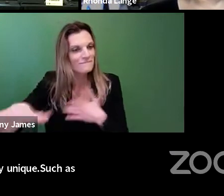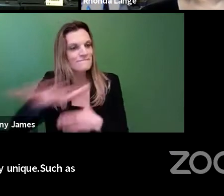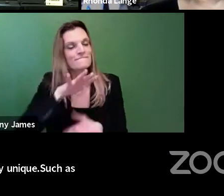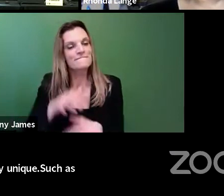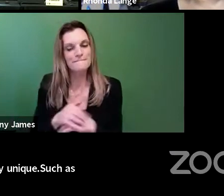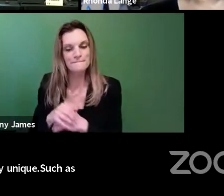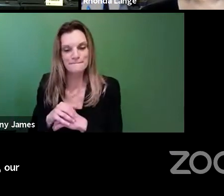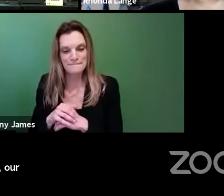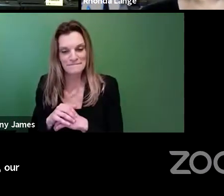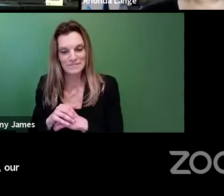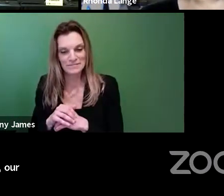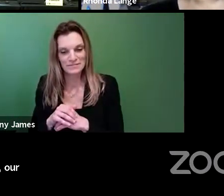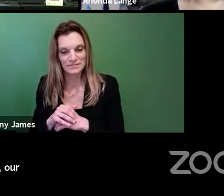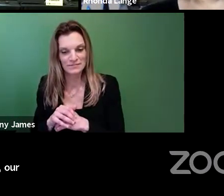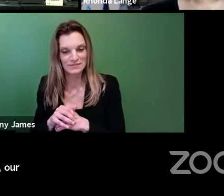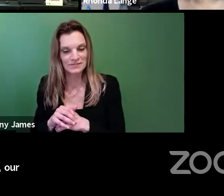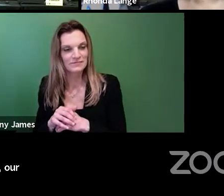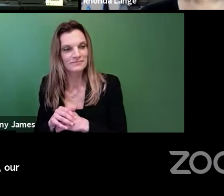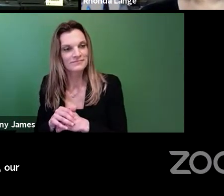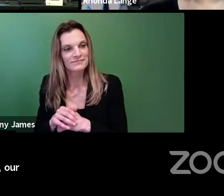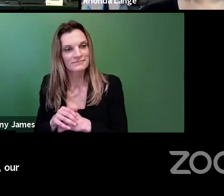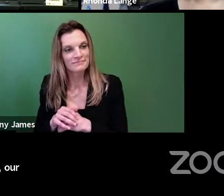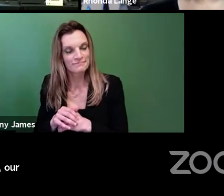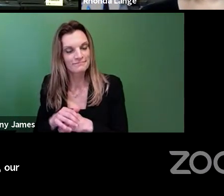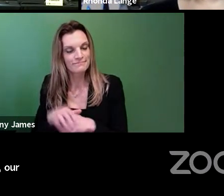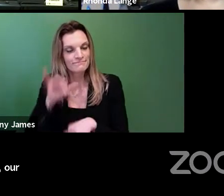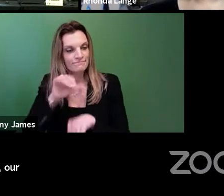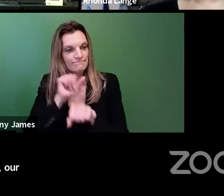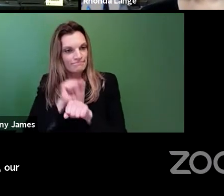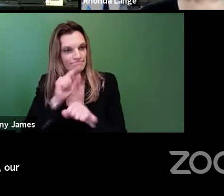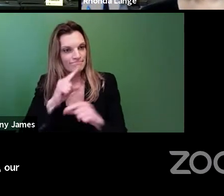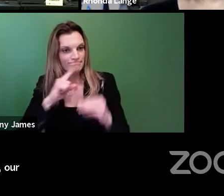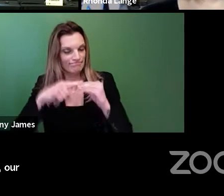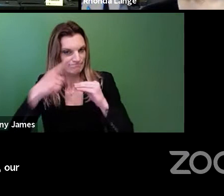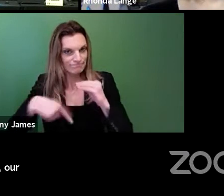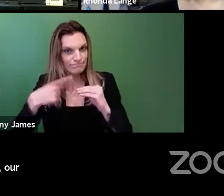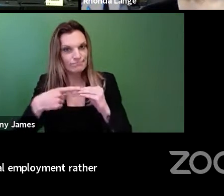employment, large amount of seasonal employment rather than year-round,